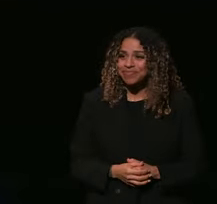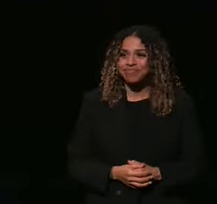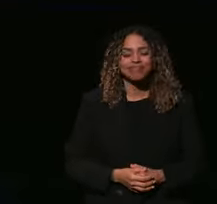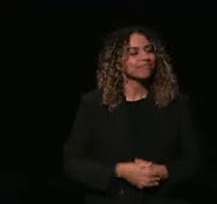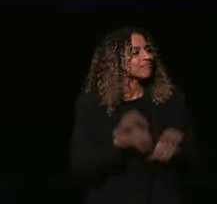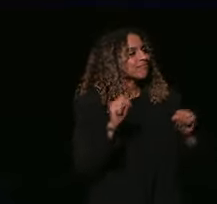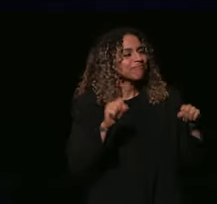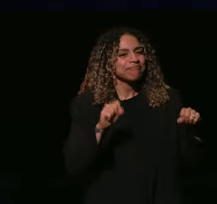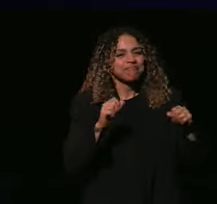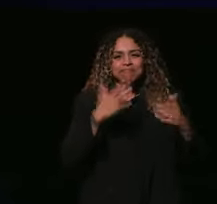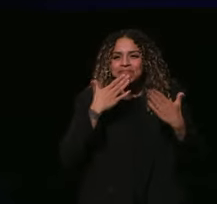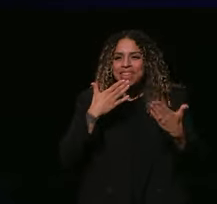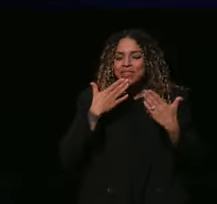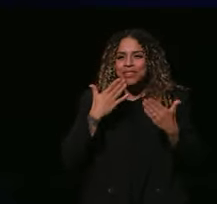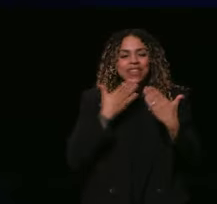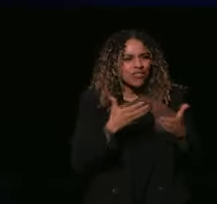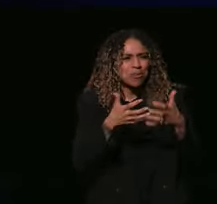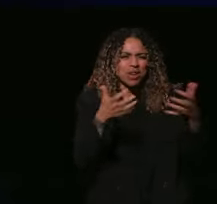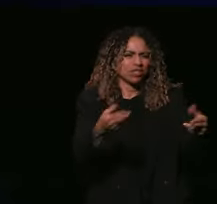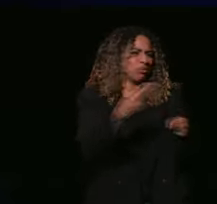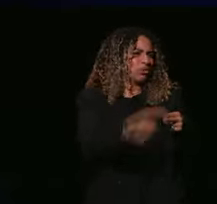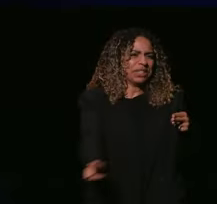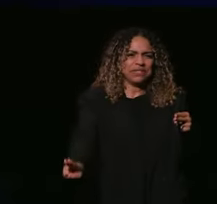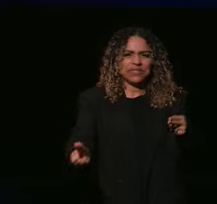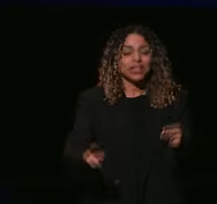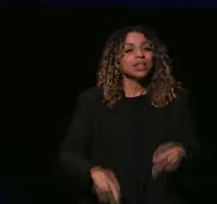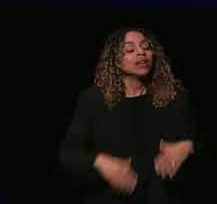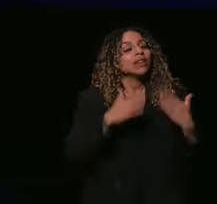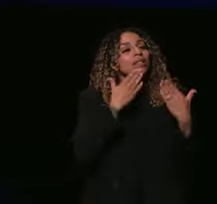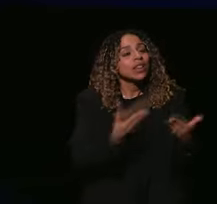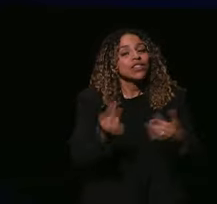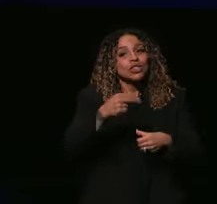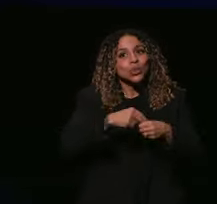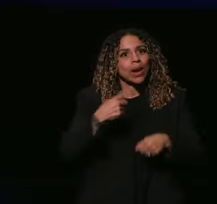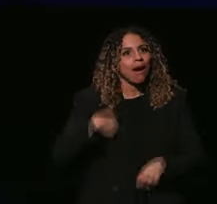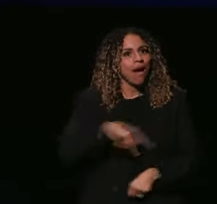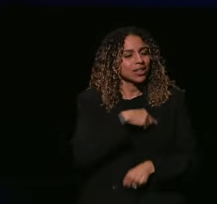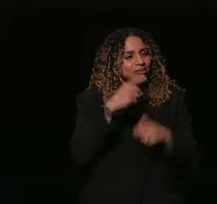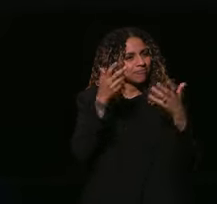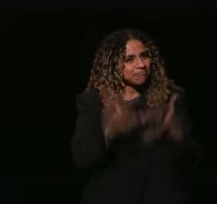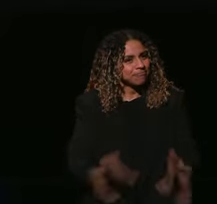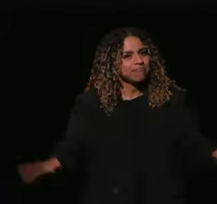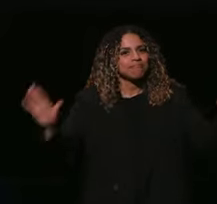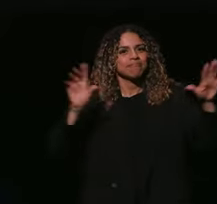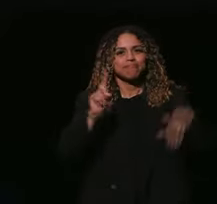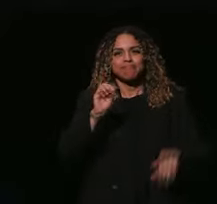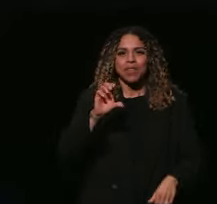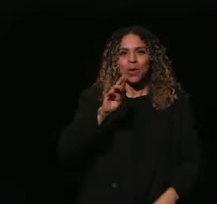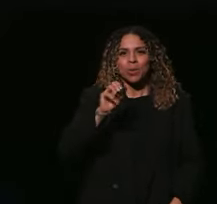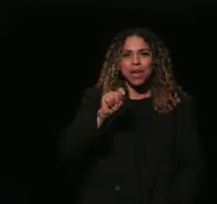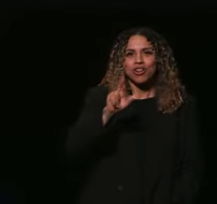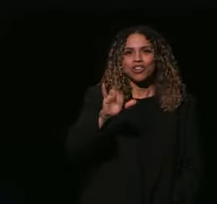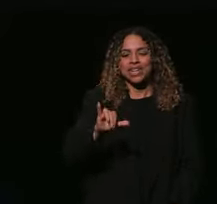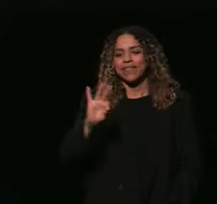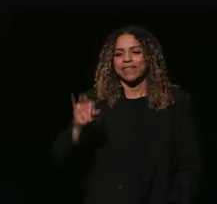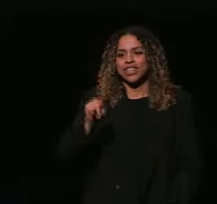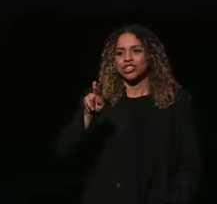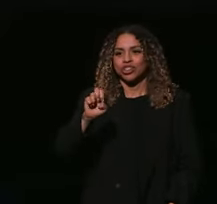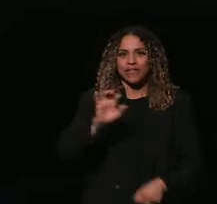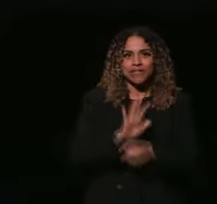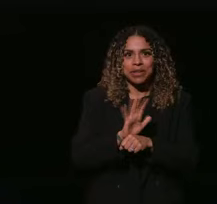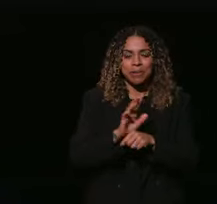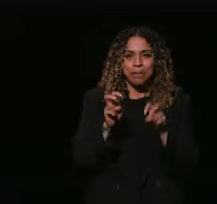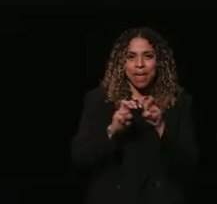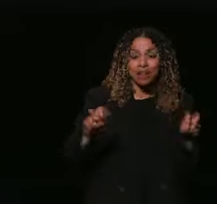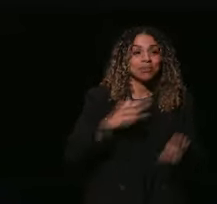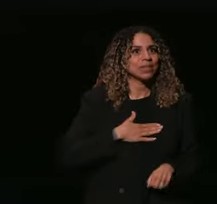Thank you. Thank you very much. I will make this brief. Thank you for joining us. This concludes the documentary feature film nominee panel. Please tune in